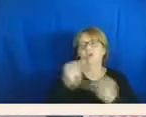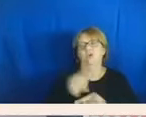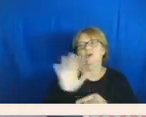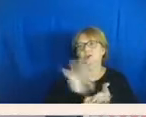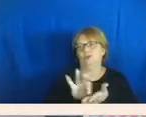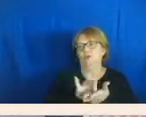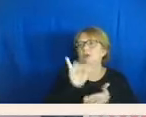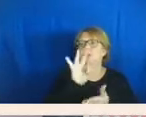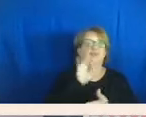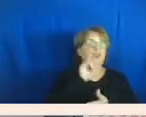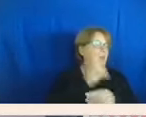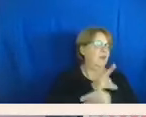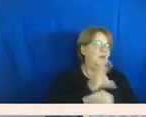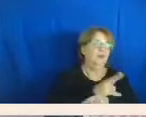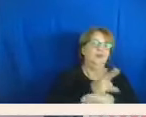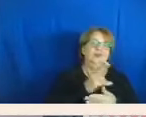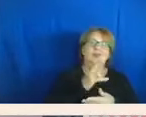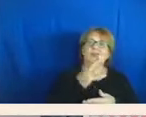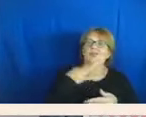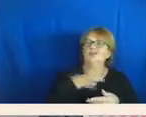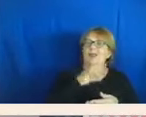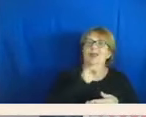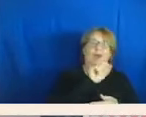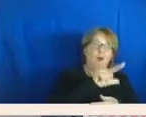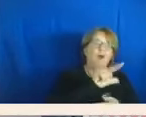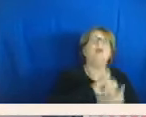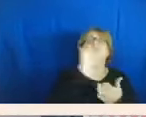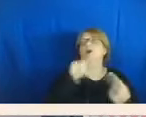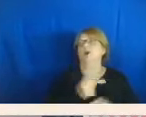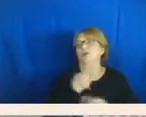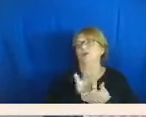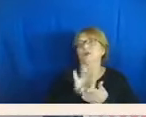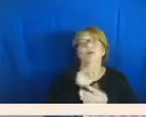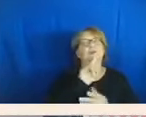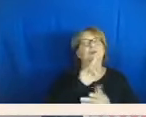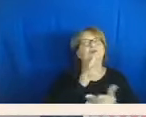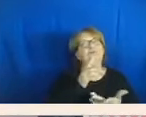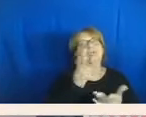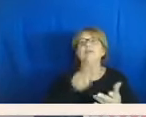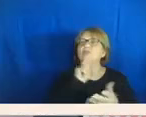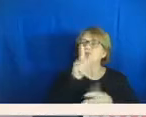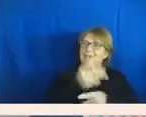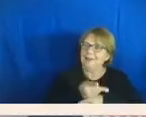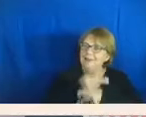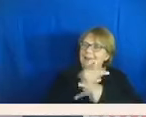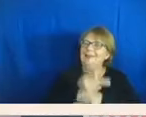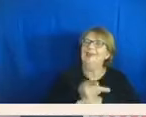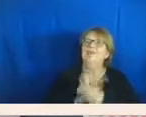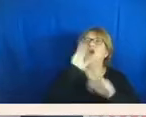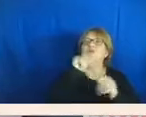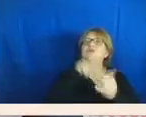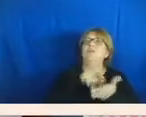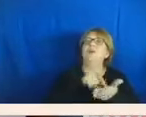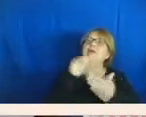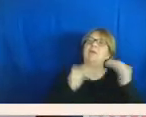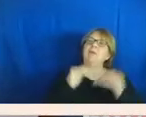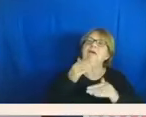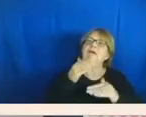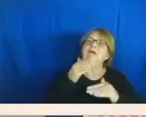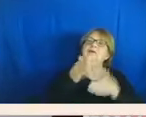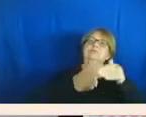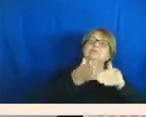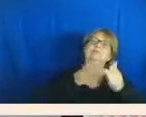credit at all, that's going to hurt your score. So be really careful, and, you know, hopefully you're paying your balances off at the end of the month. You know,